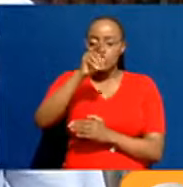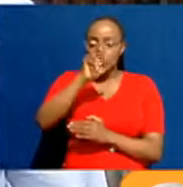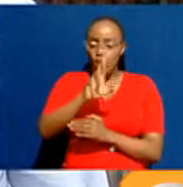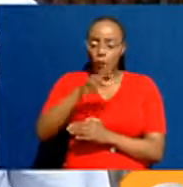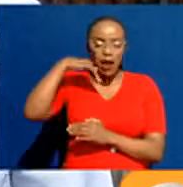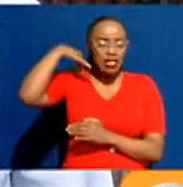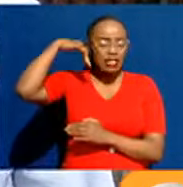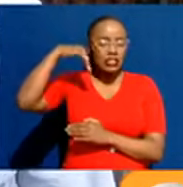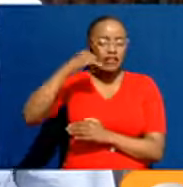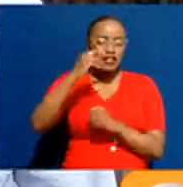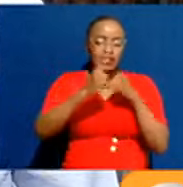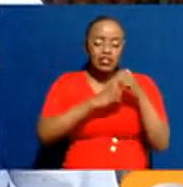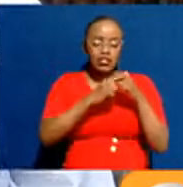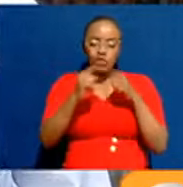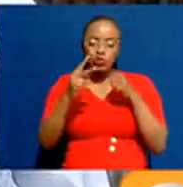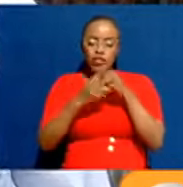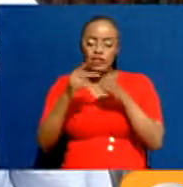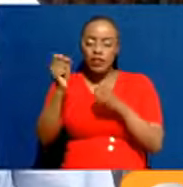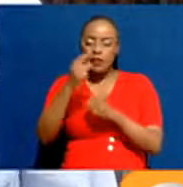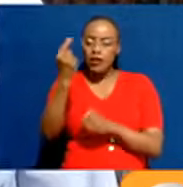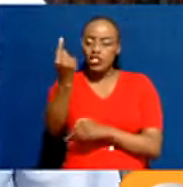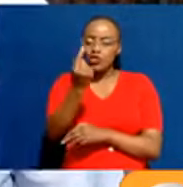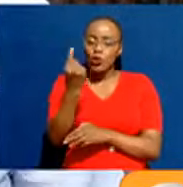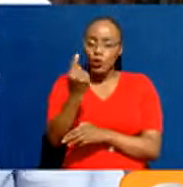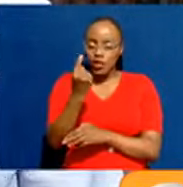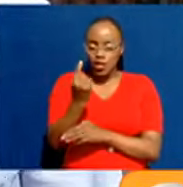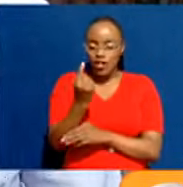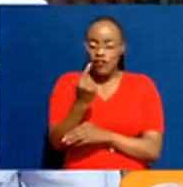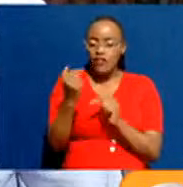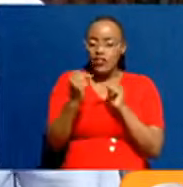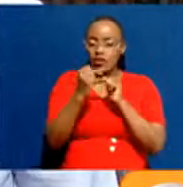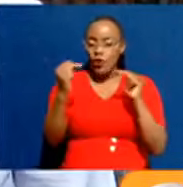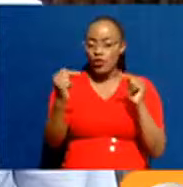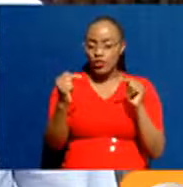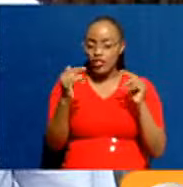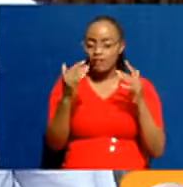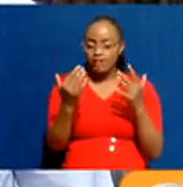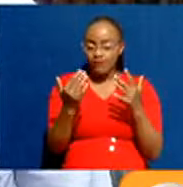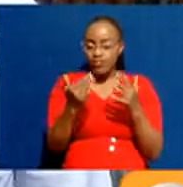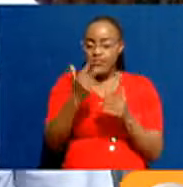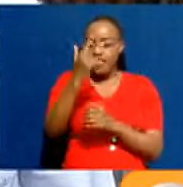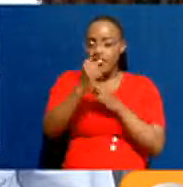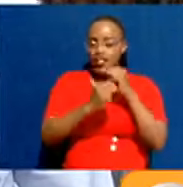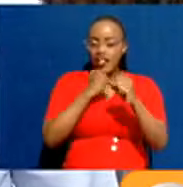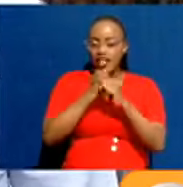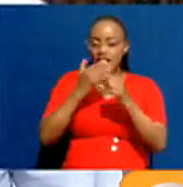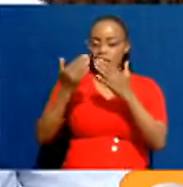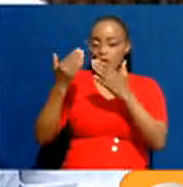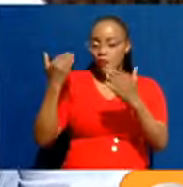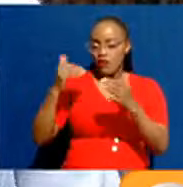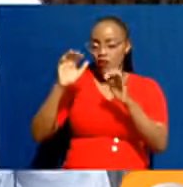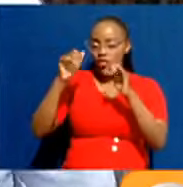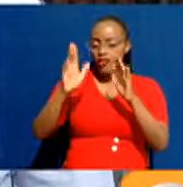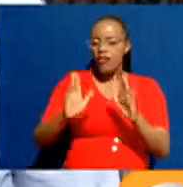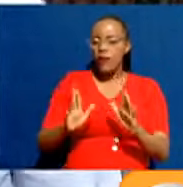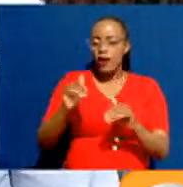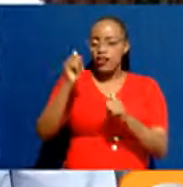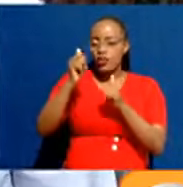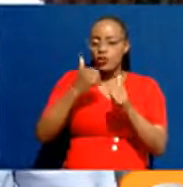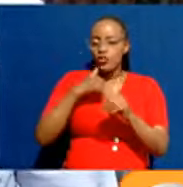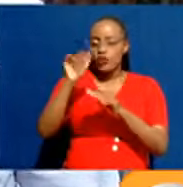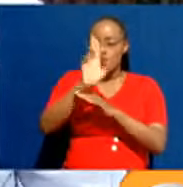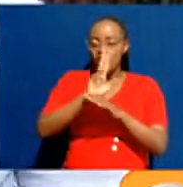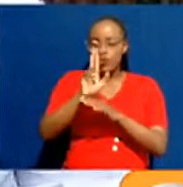for 6 to 7 months only, contrary to 3 years the farmer is taking with the